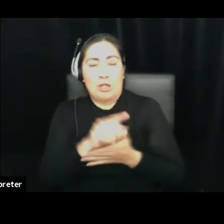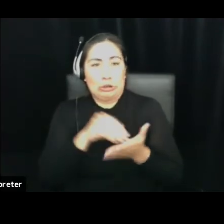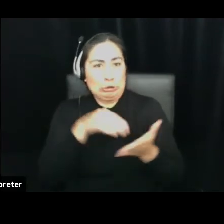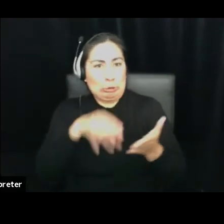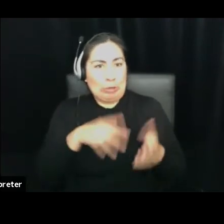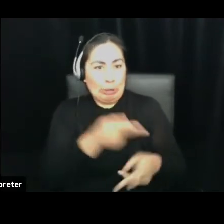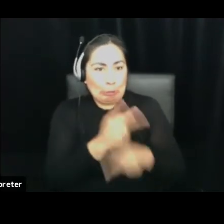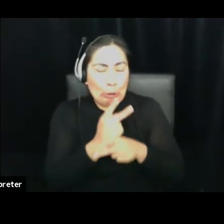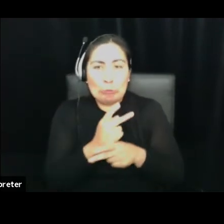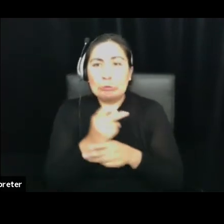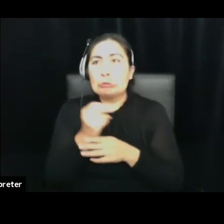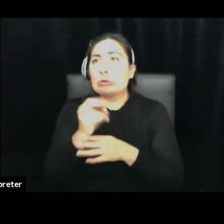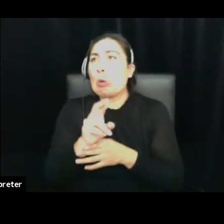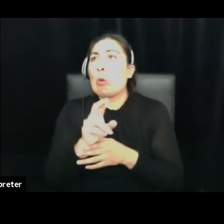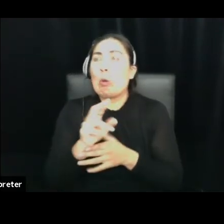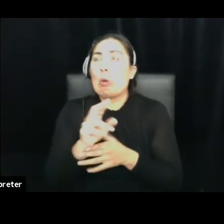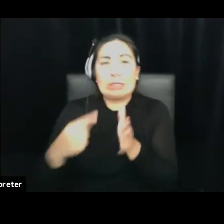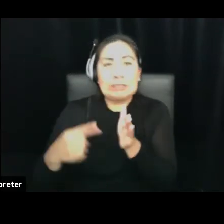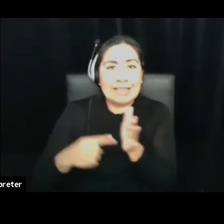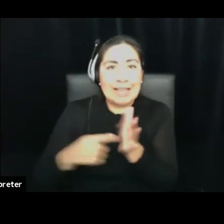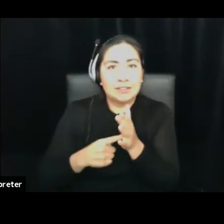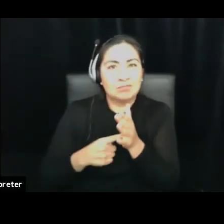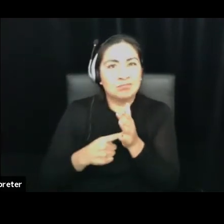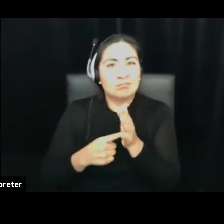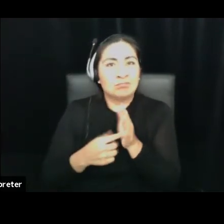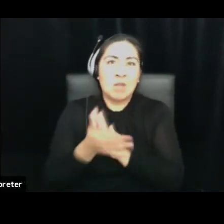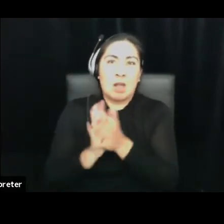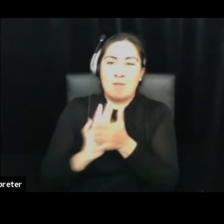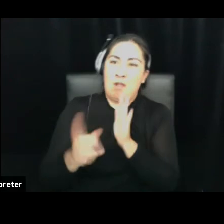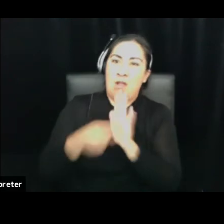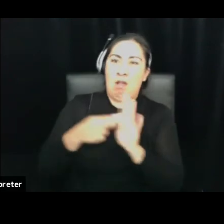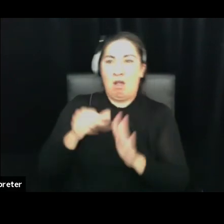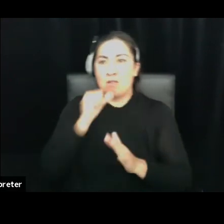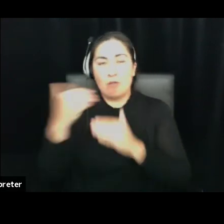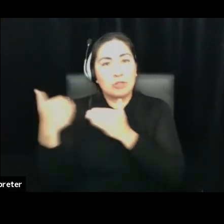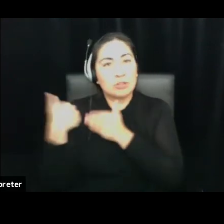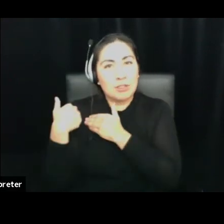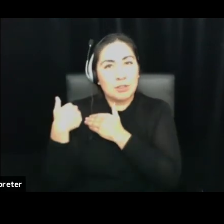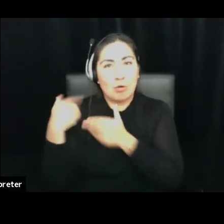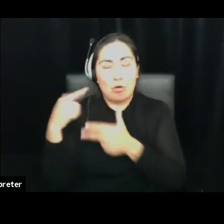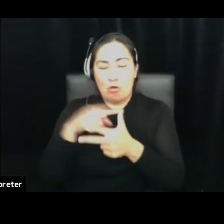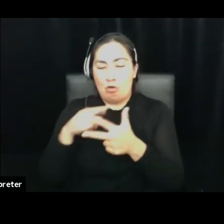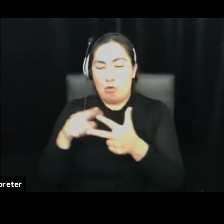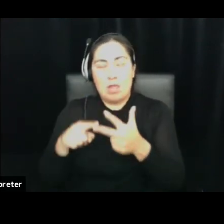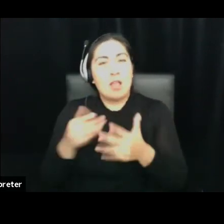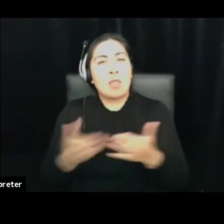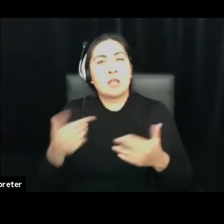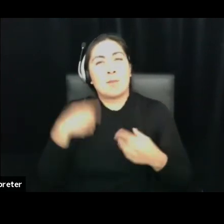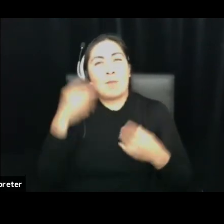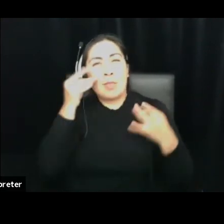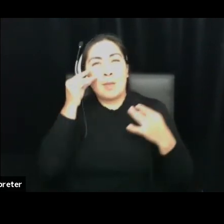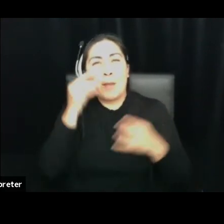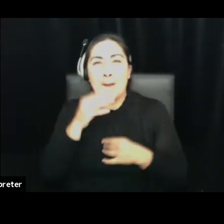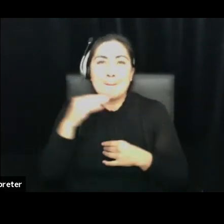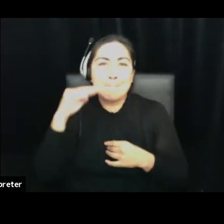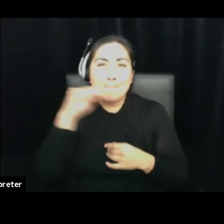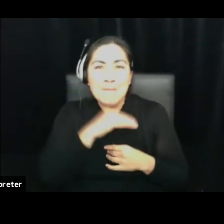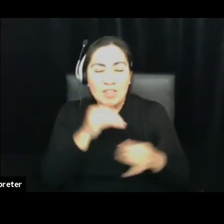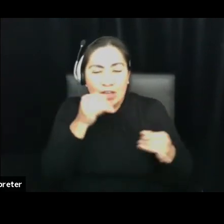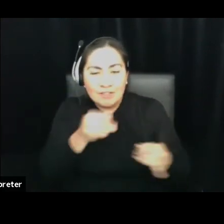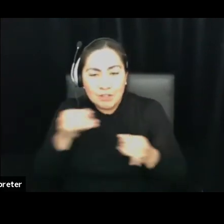irresponsible. The three things I'm thinking about are the myth of individuality,